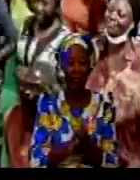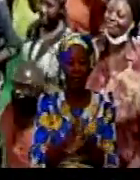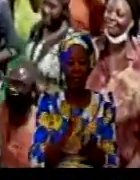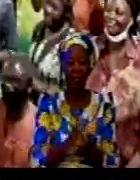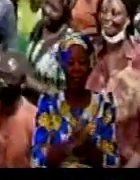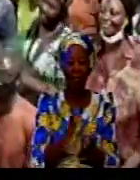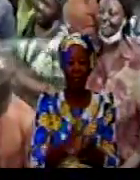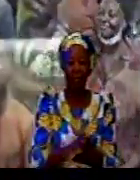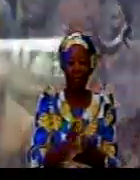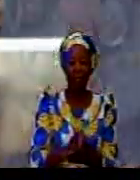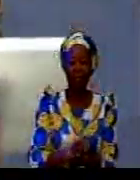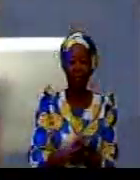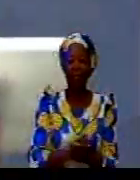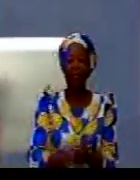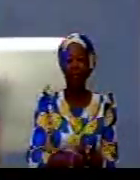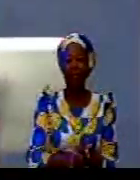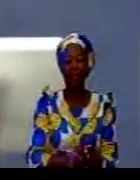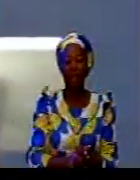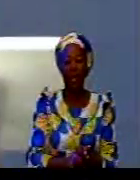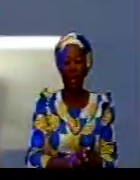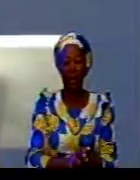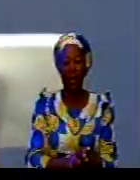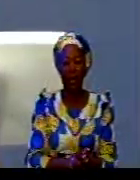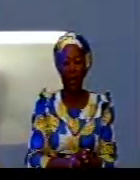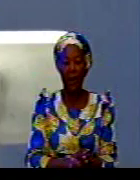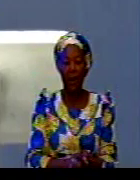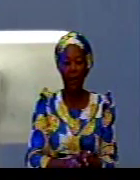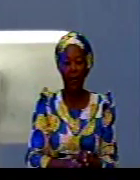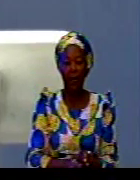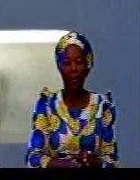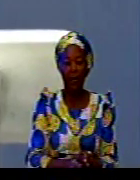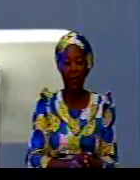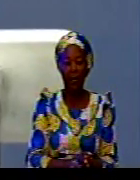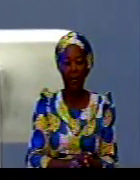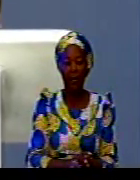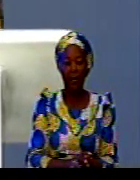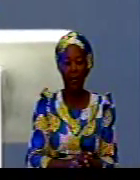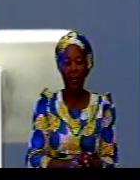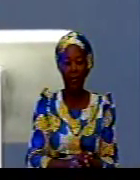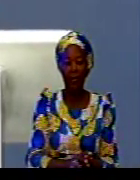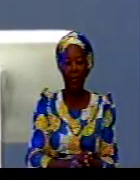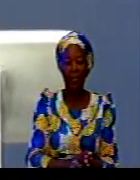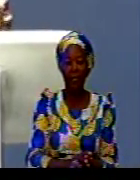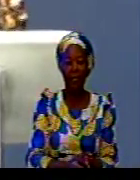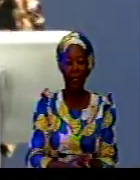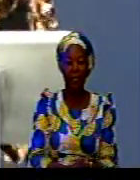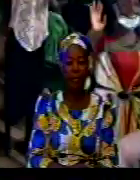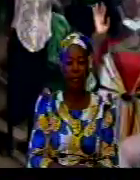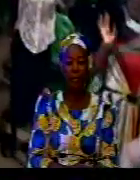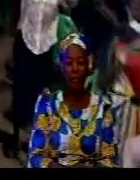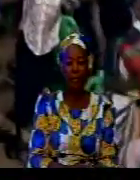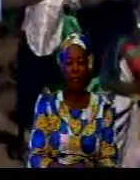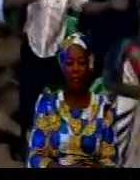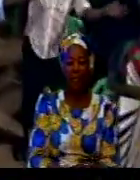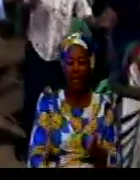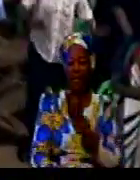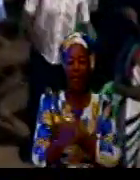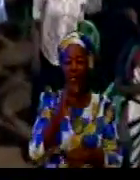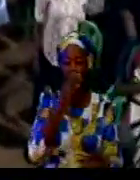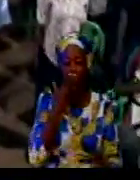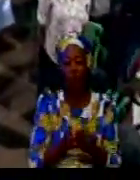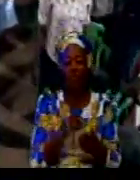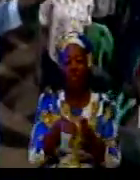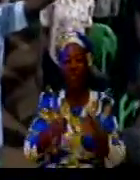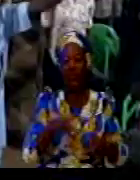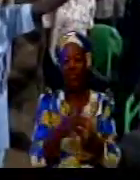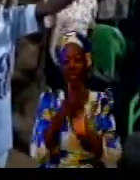To you, God is good. To your family, God is good. And